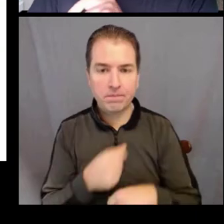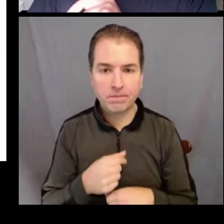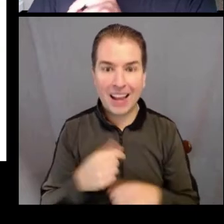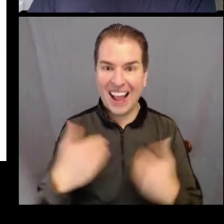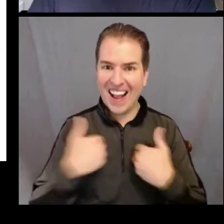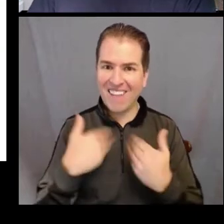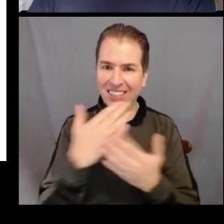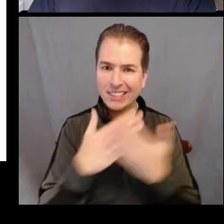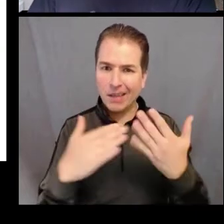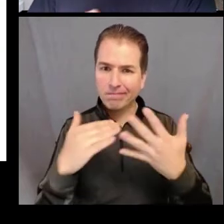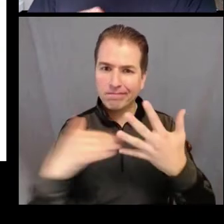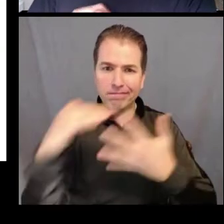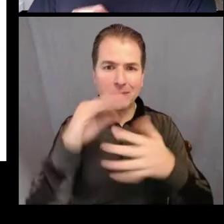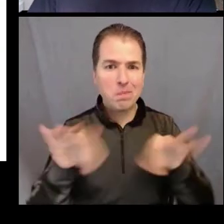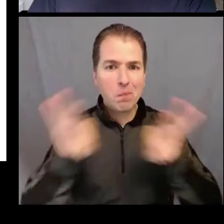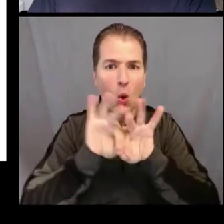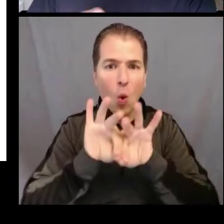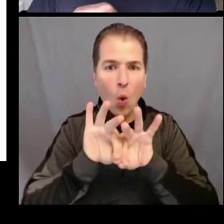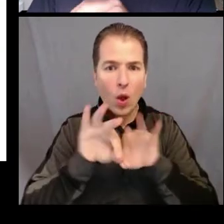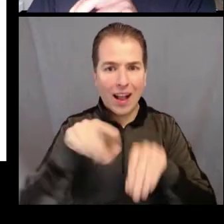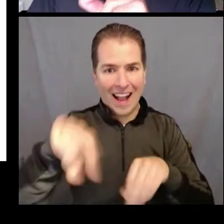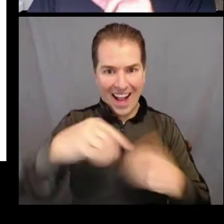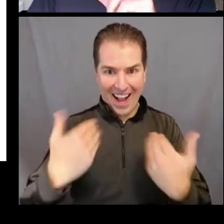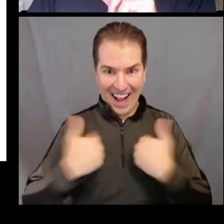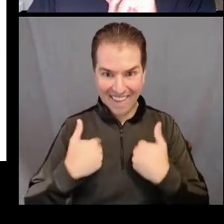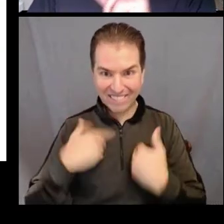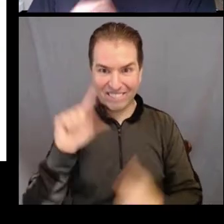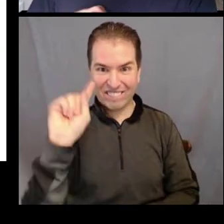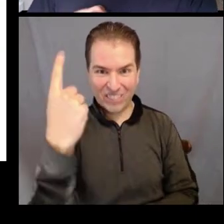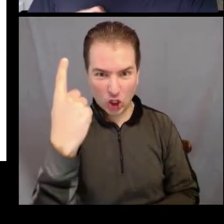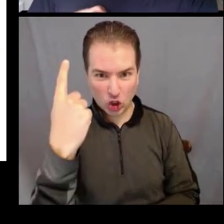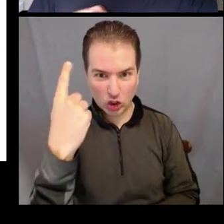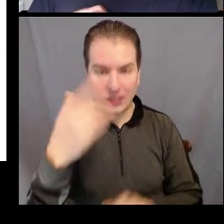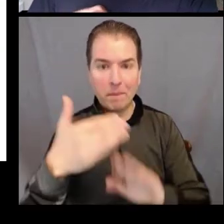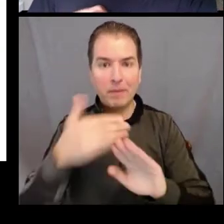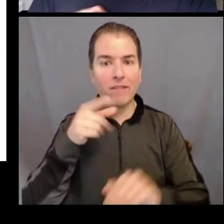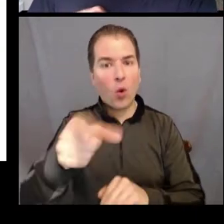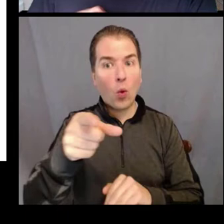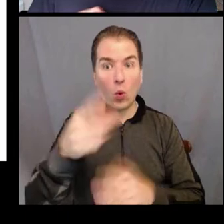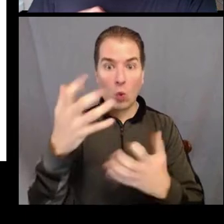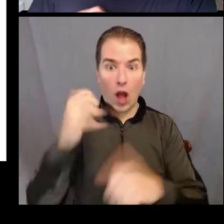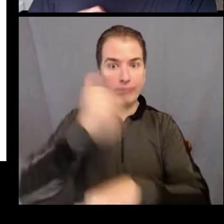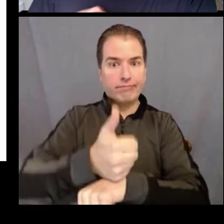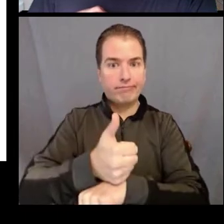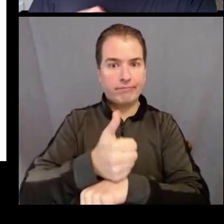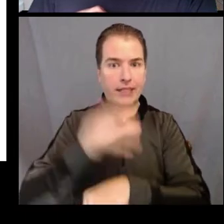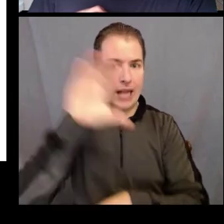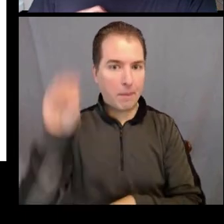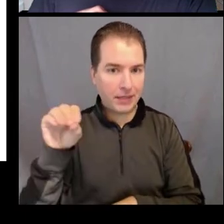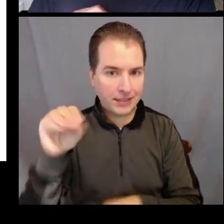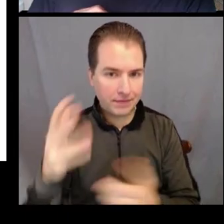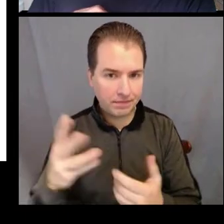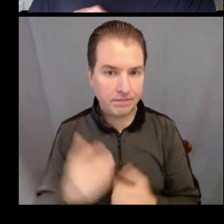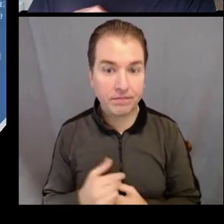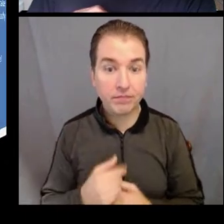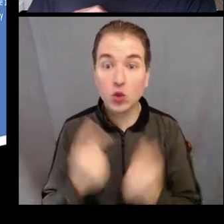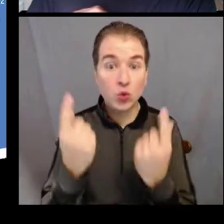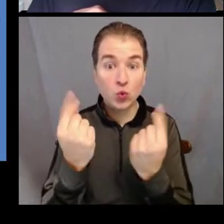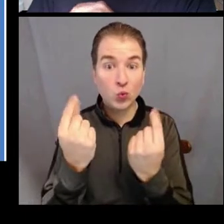some prerequisites that you should consider before even thinking of starting a manufacturer's rep company.